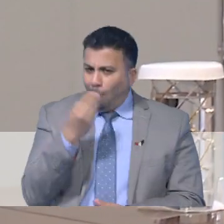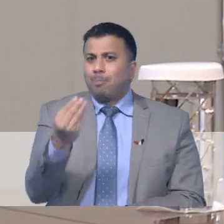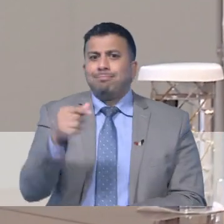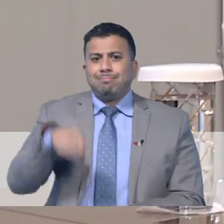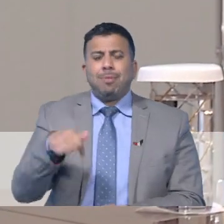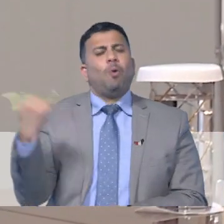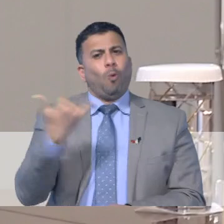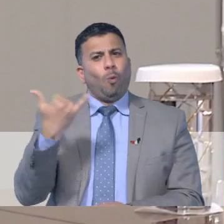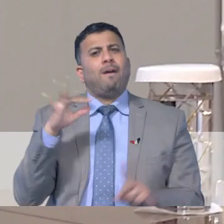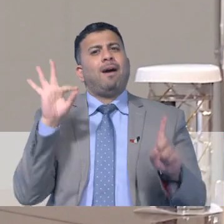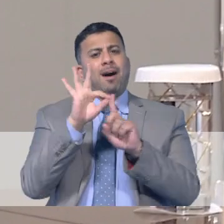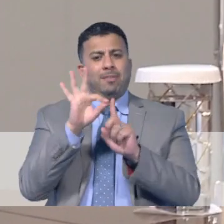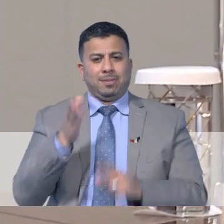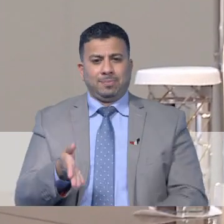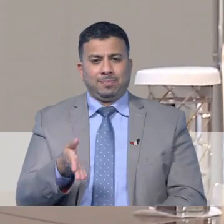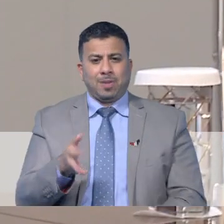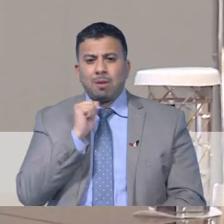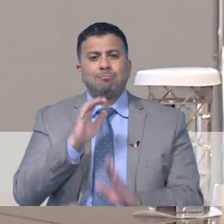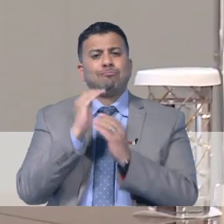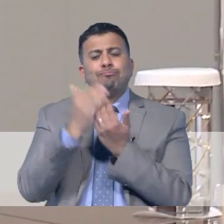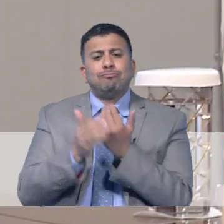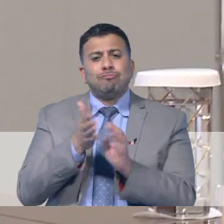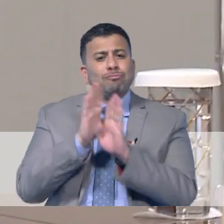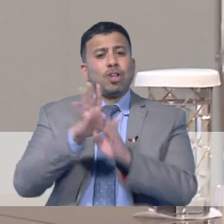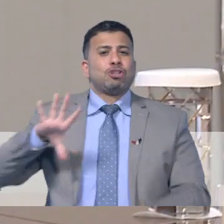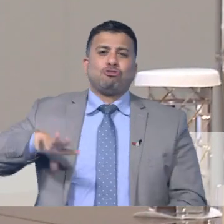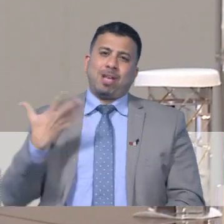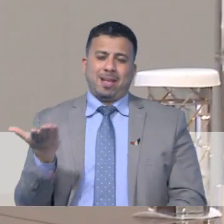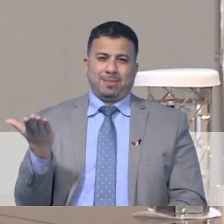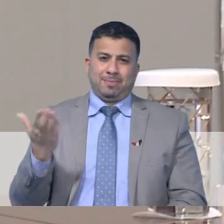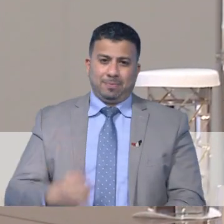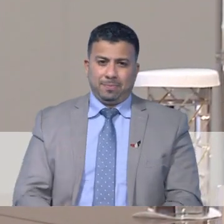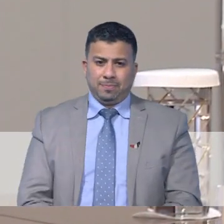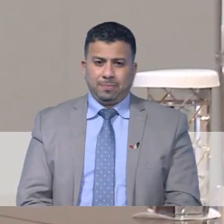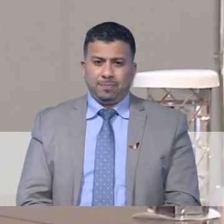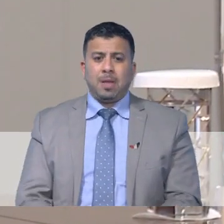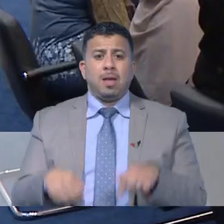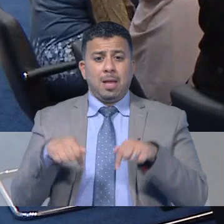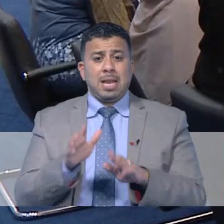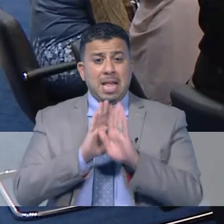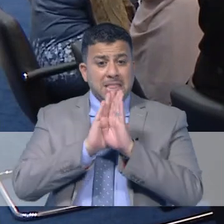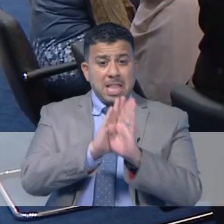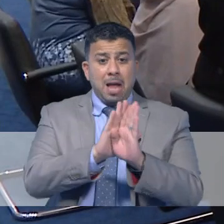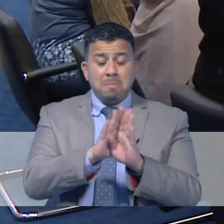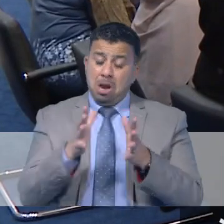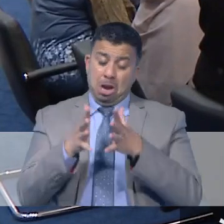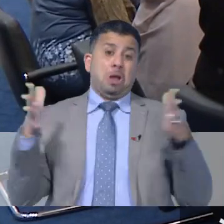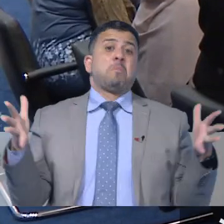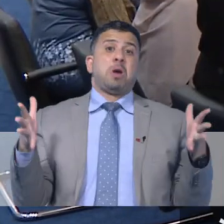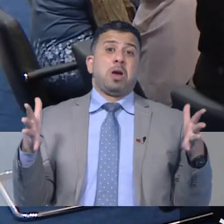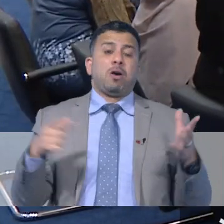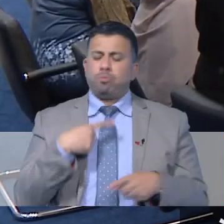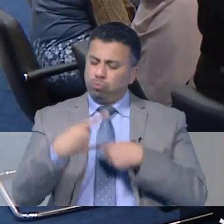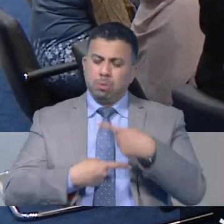your hosting this event tonight in this wonderful building. His Highness's significant and